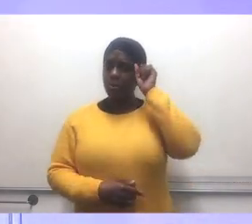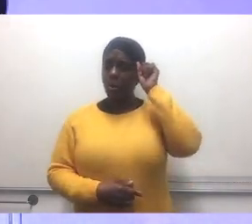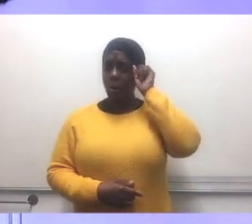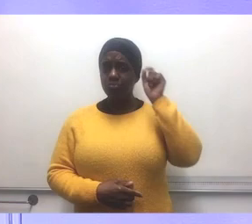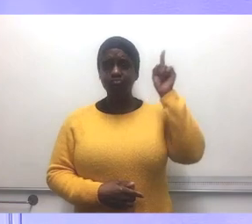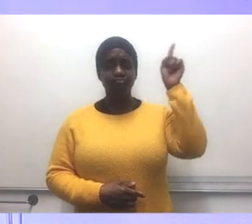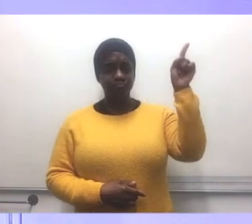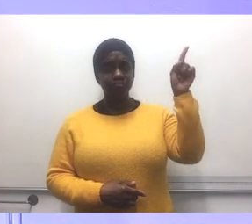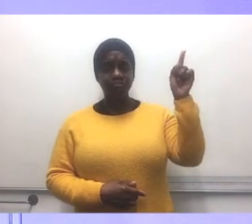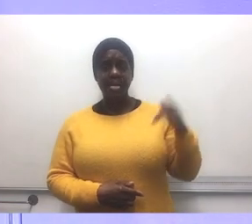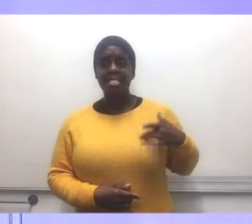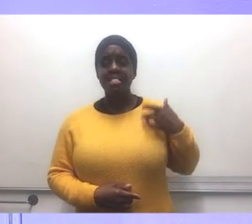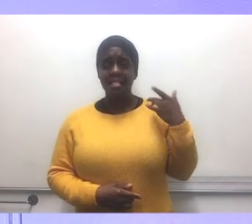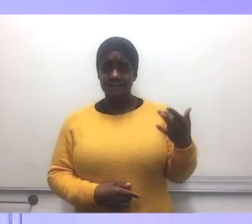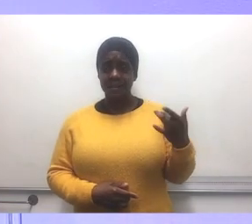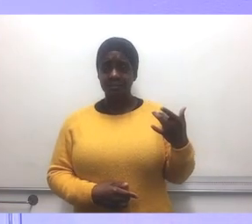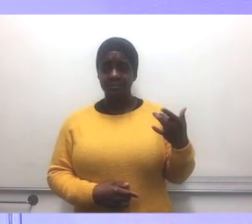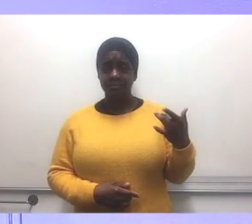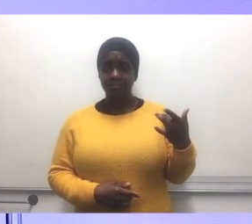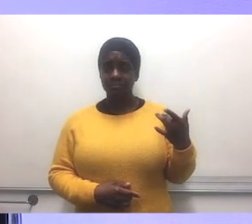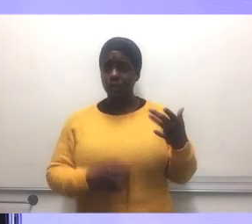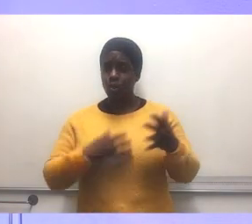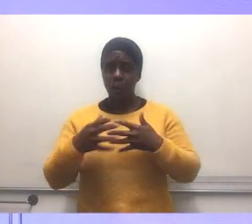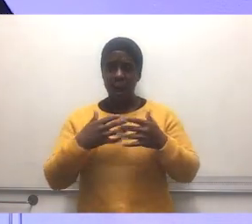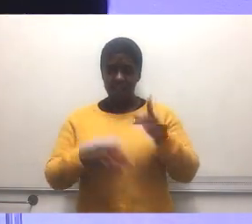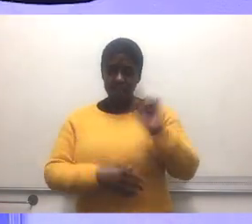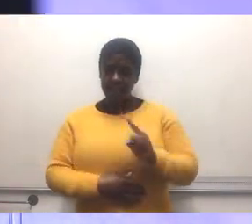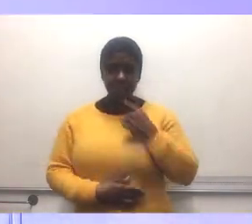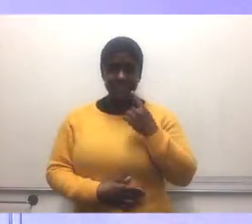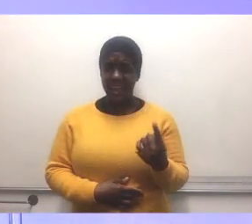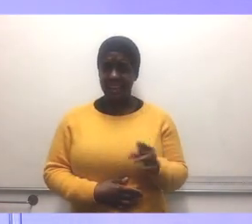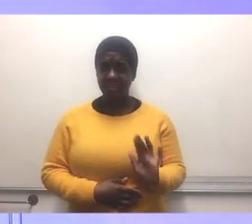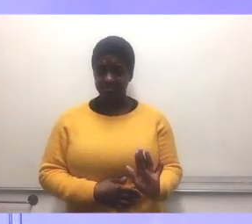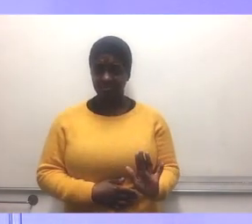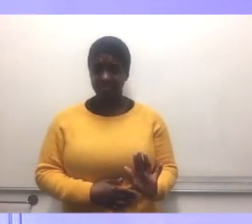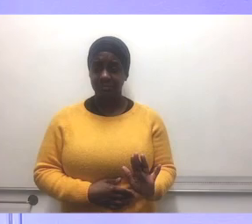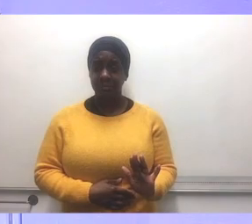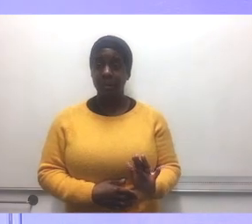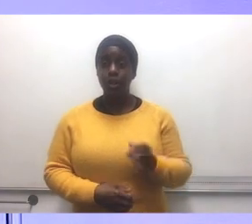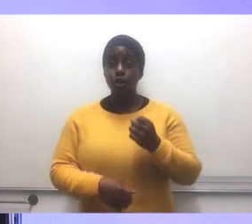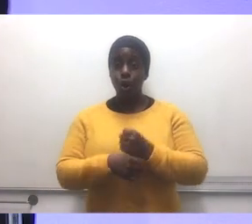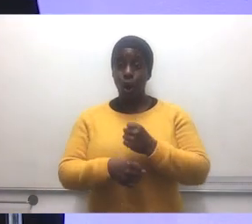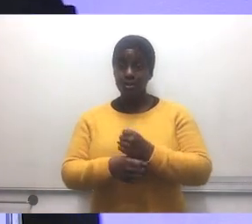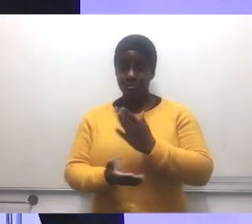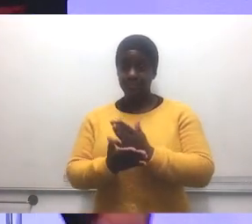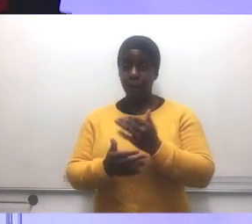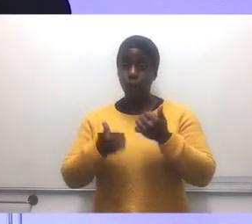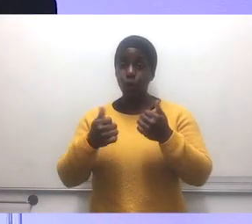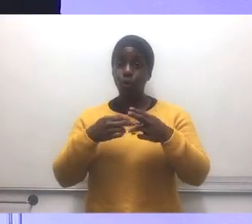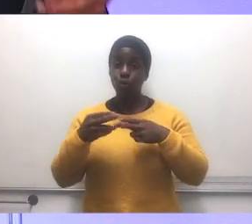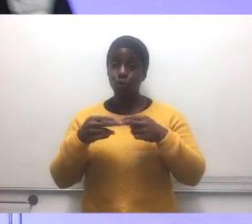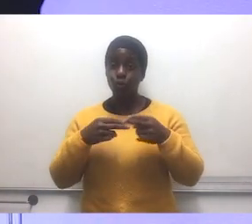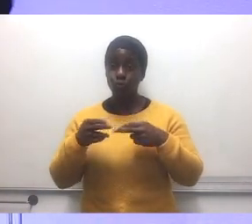he is living, whatever men may say. The gospel is good news. It's the